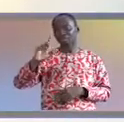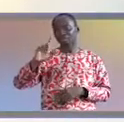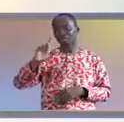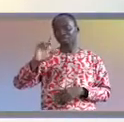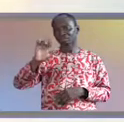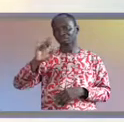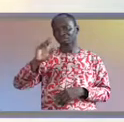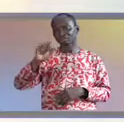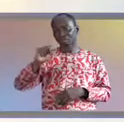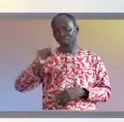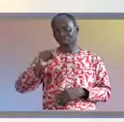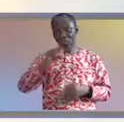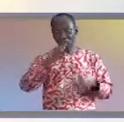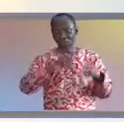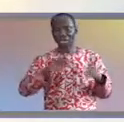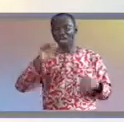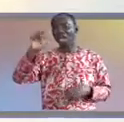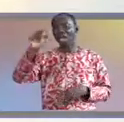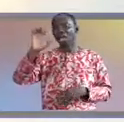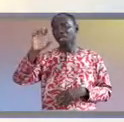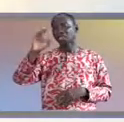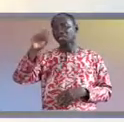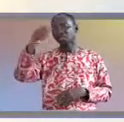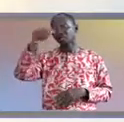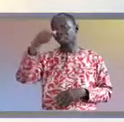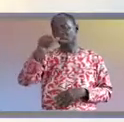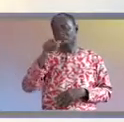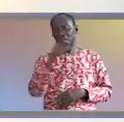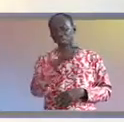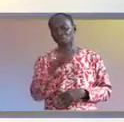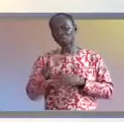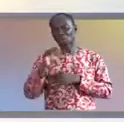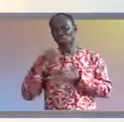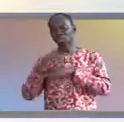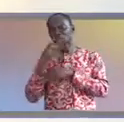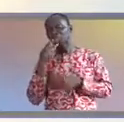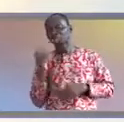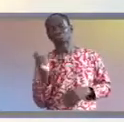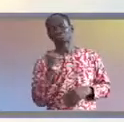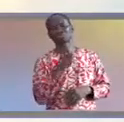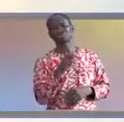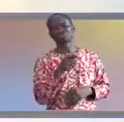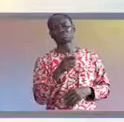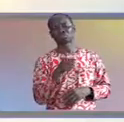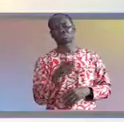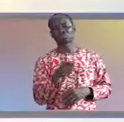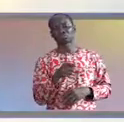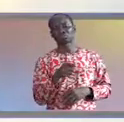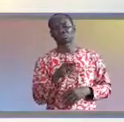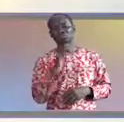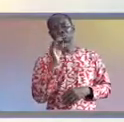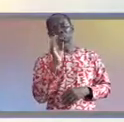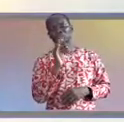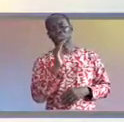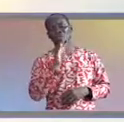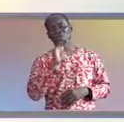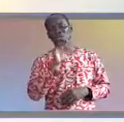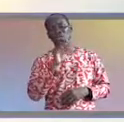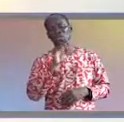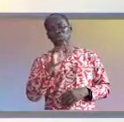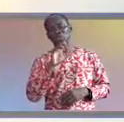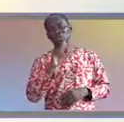edu o ma Peter ko ni fie o preachi ana won gronkon be gu Cornelius ɛne ne abusuafoɔ ɛne ne namfo nom a